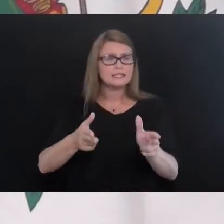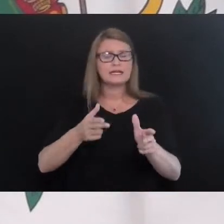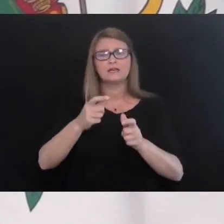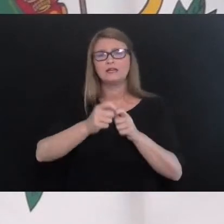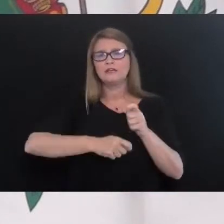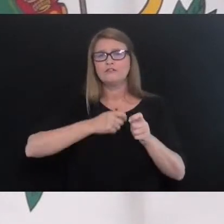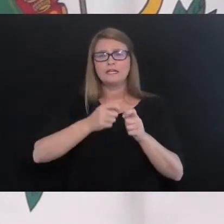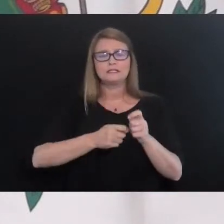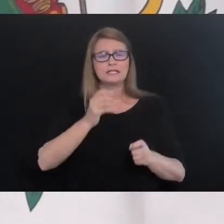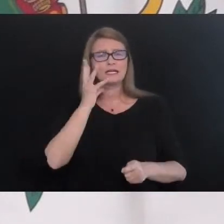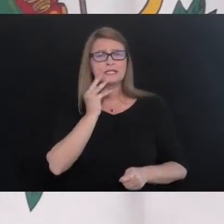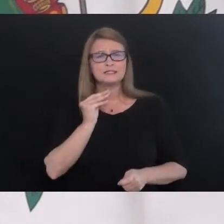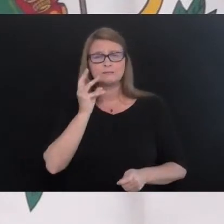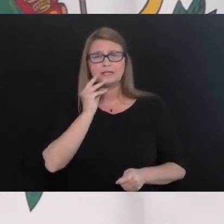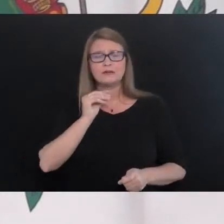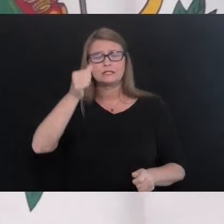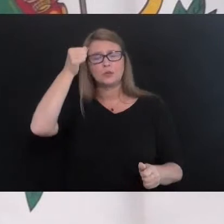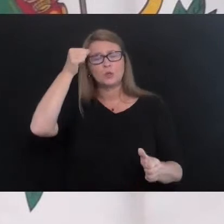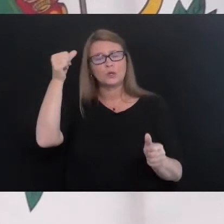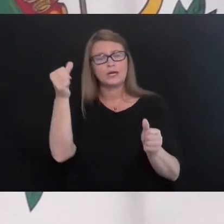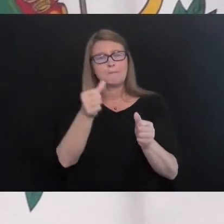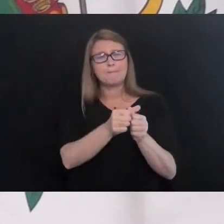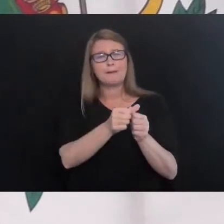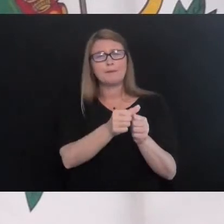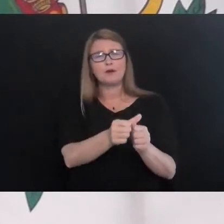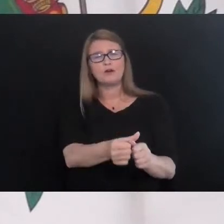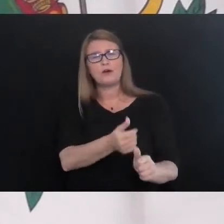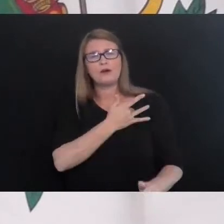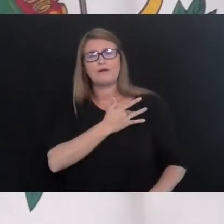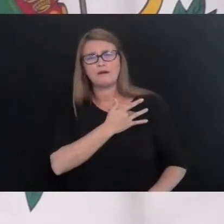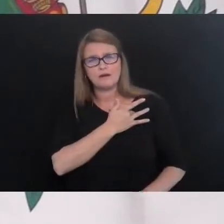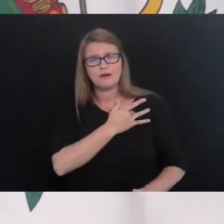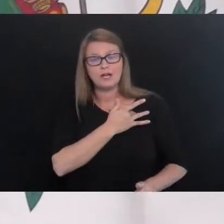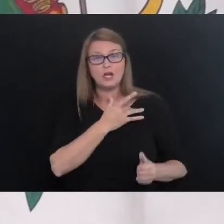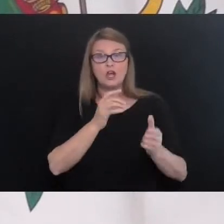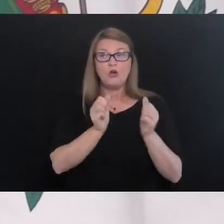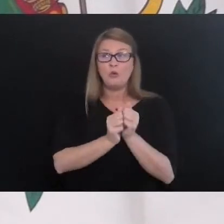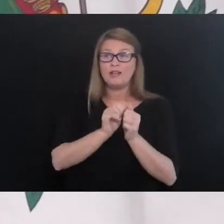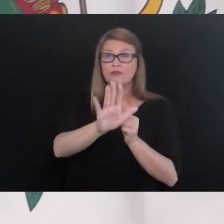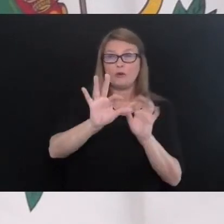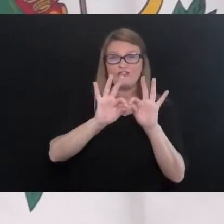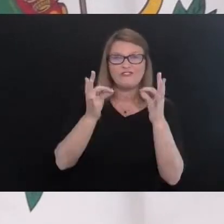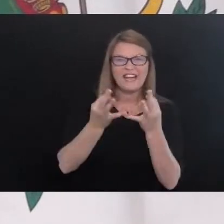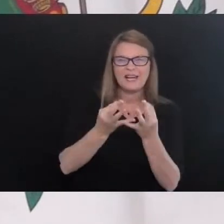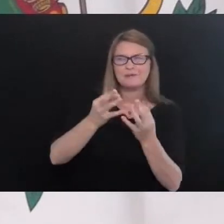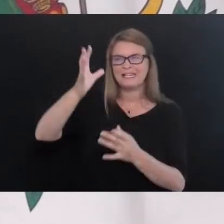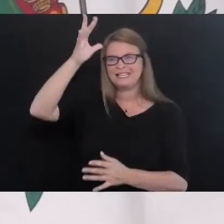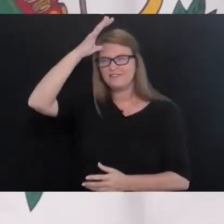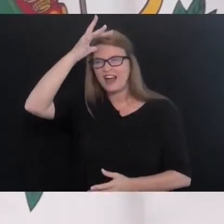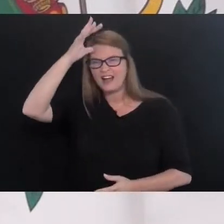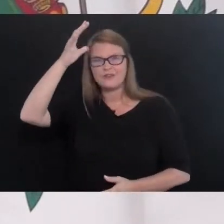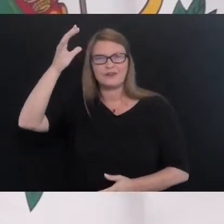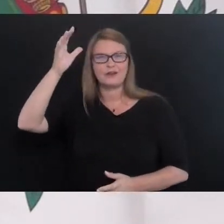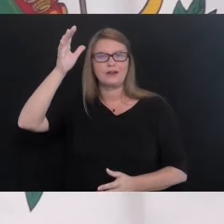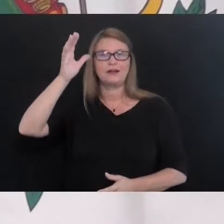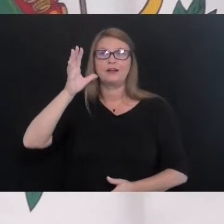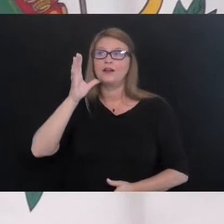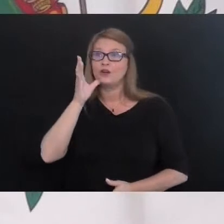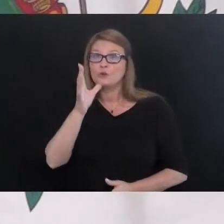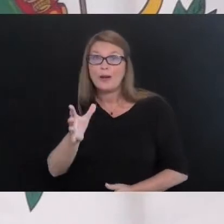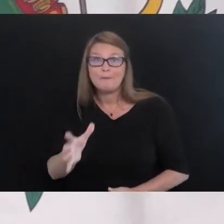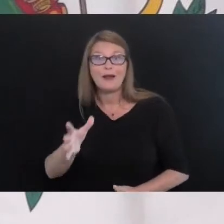experience that you will remember forever. And if you're able to do it with a dad or a granddad, it's something, or